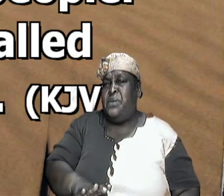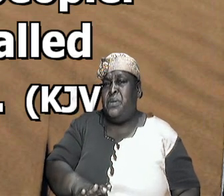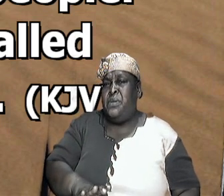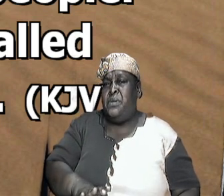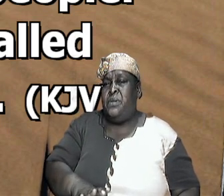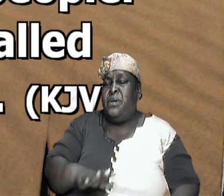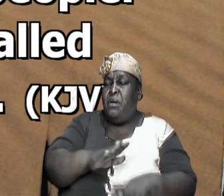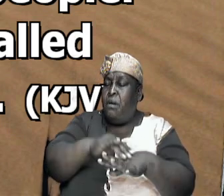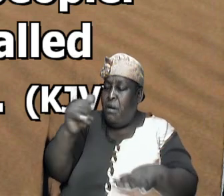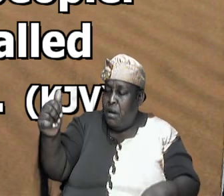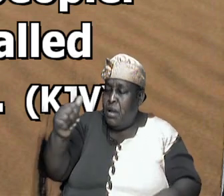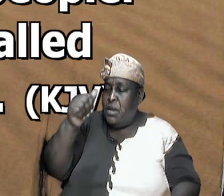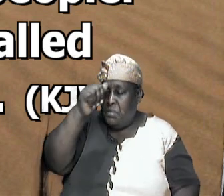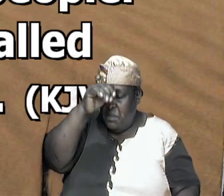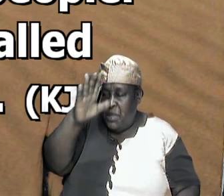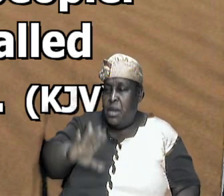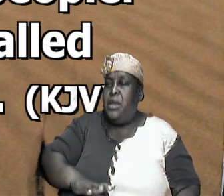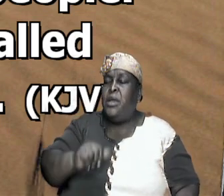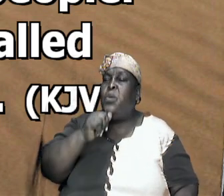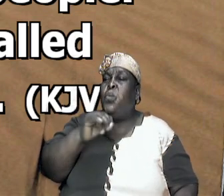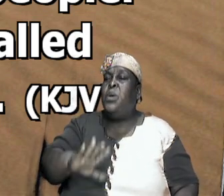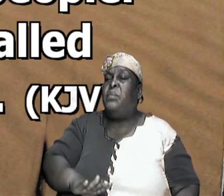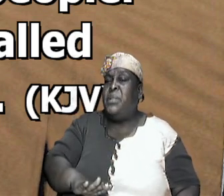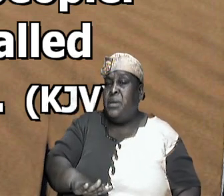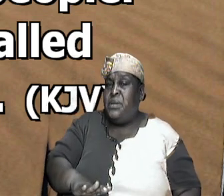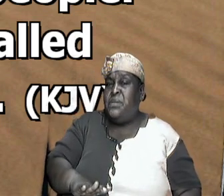He's calling men and women.